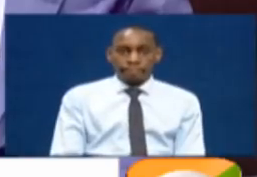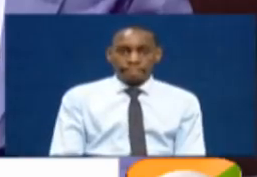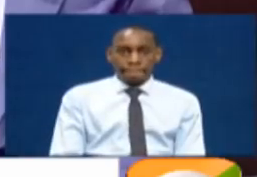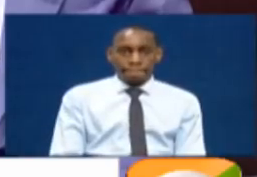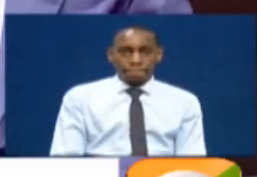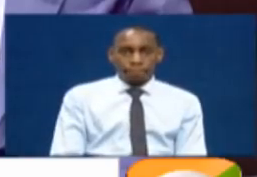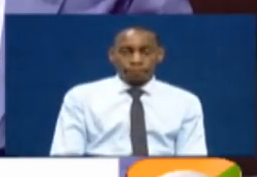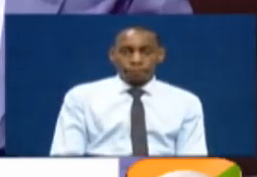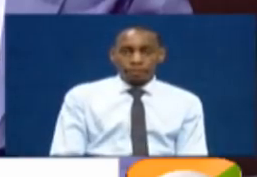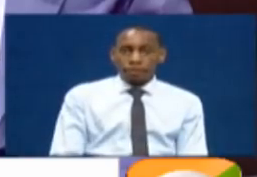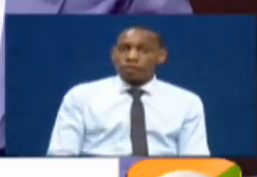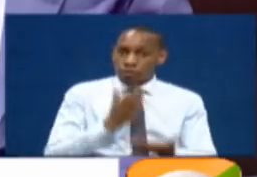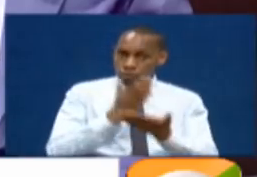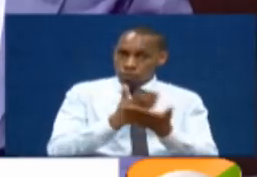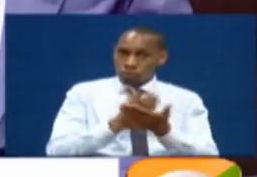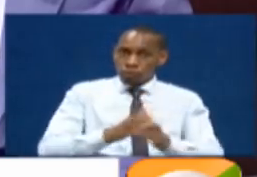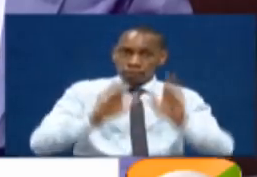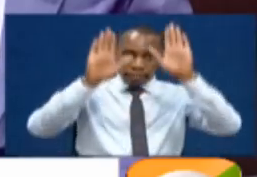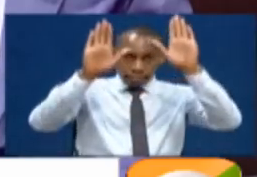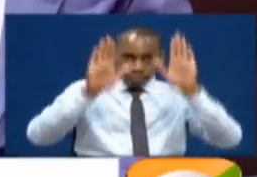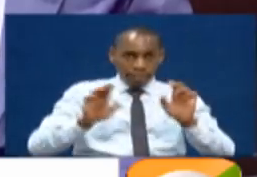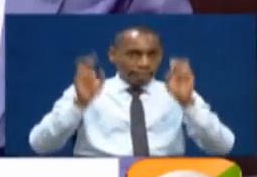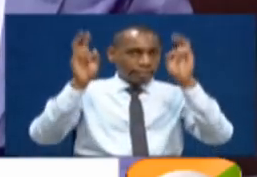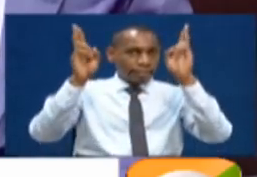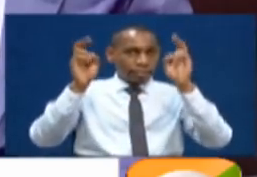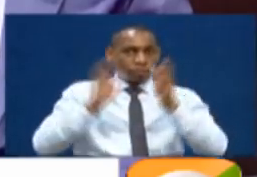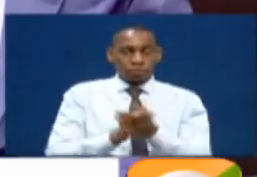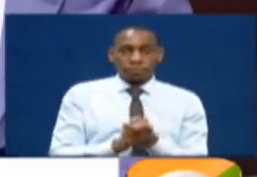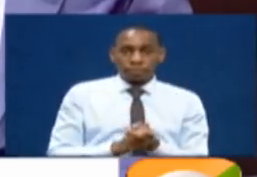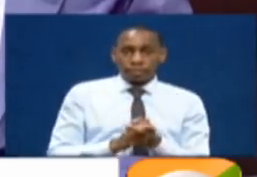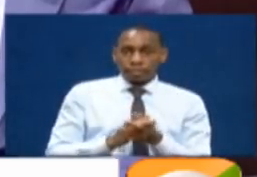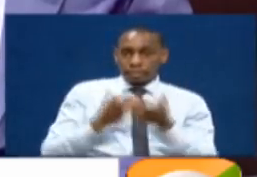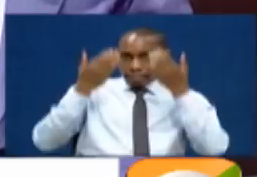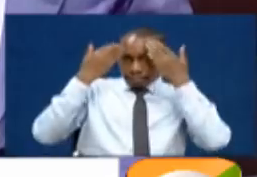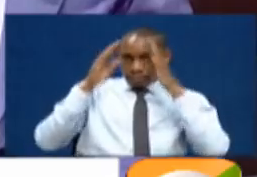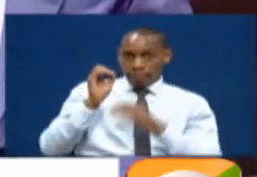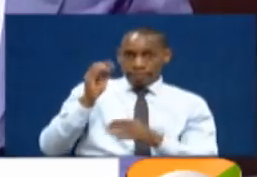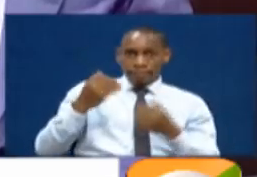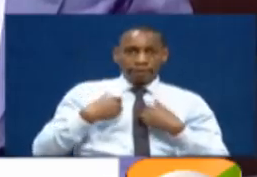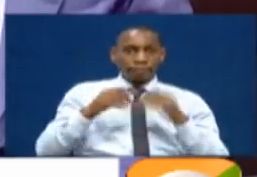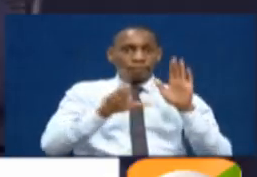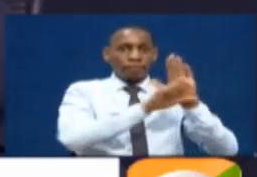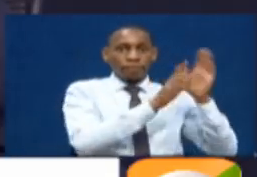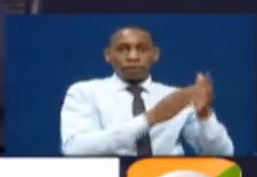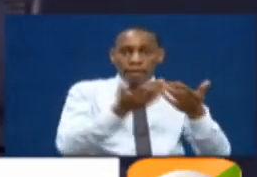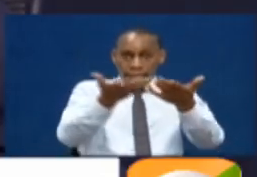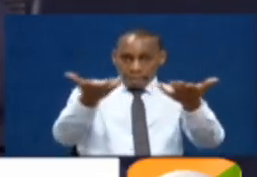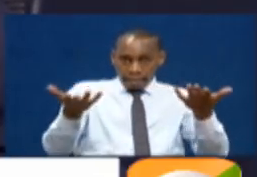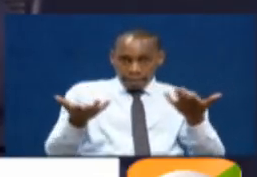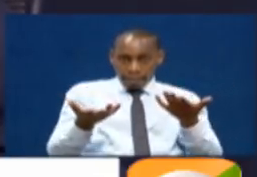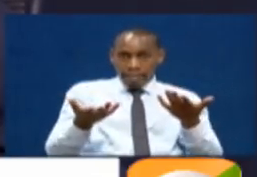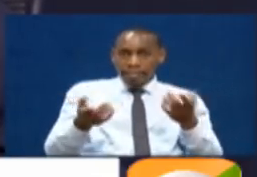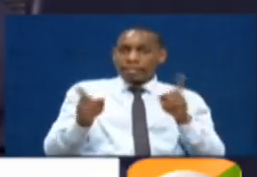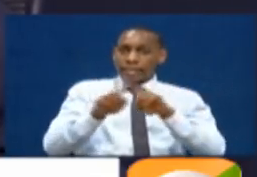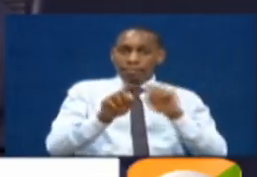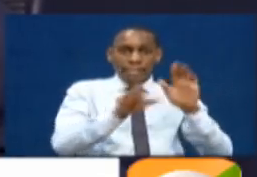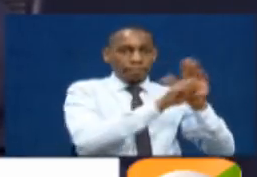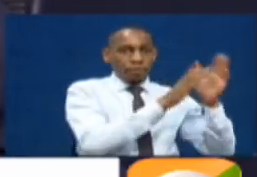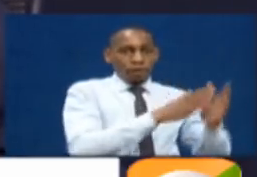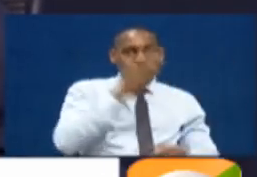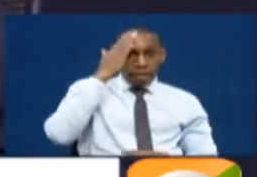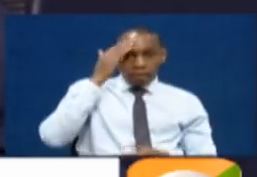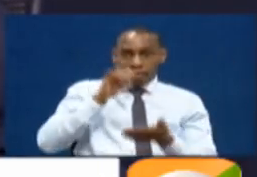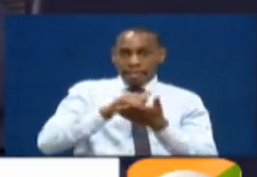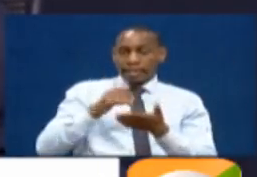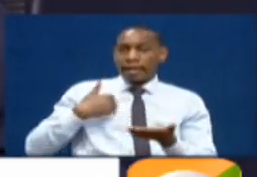These are fundamental issues. I don't know if there are lawyers in this room, but the lawyers know that there are cases